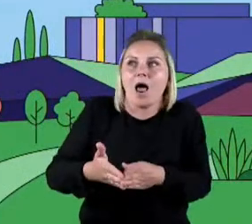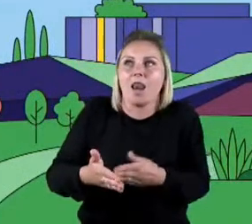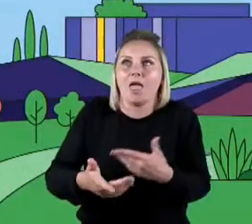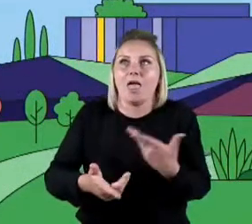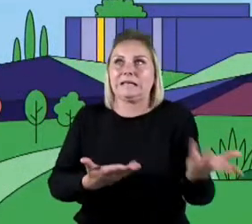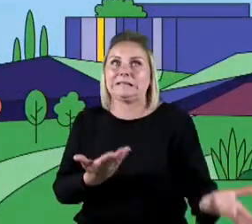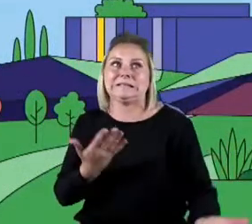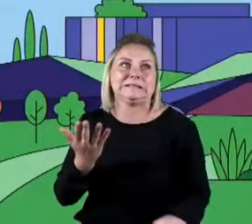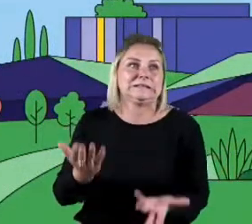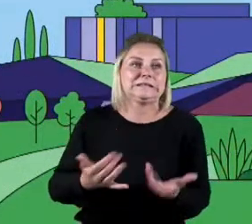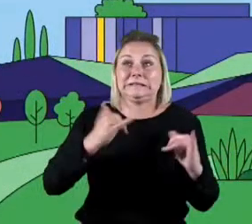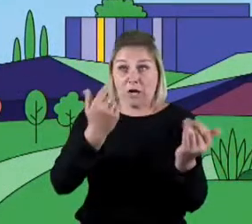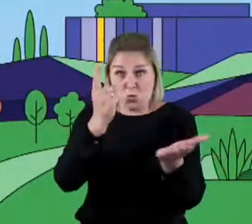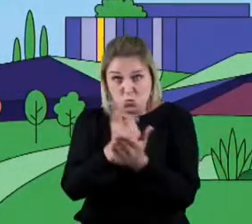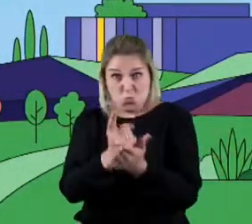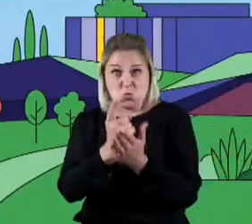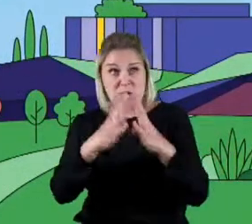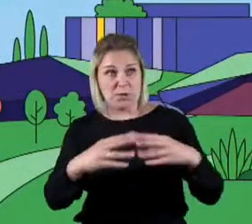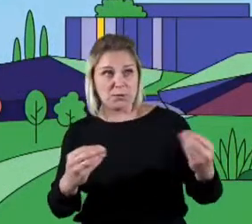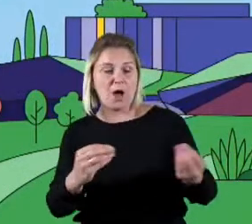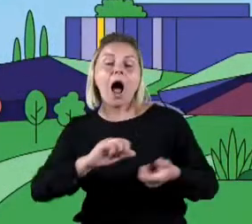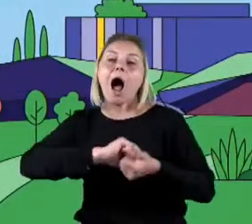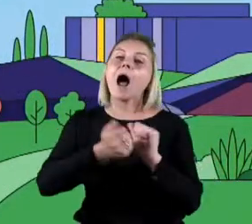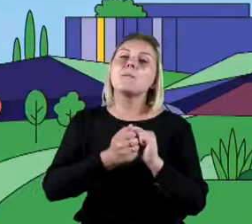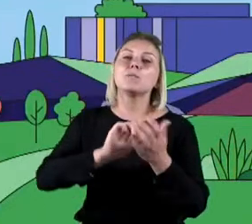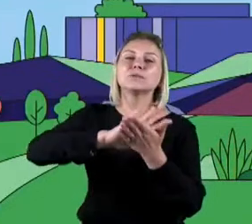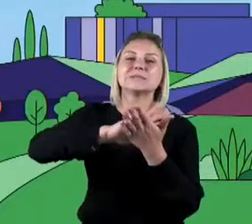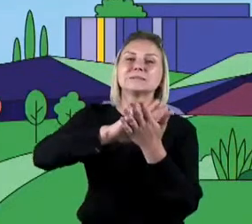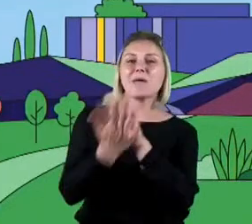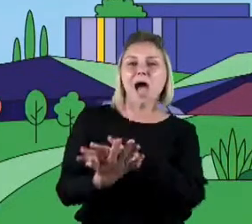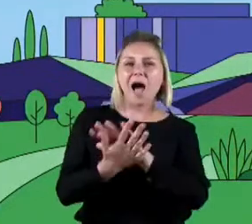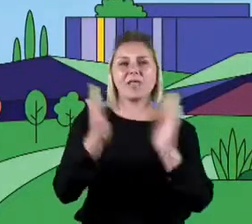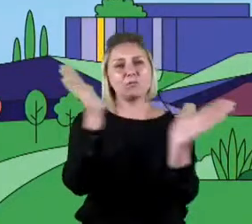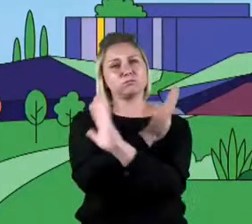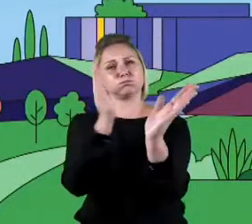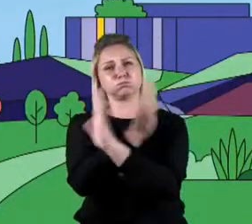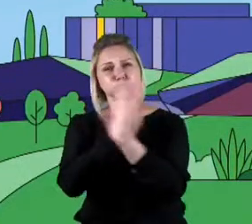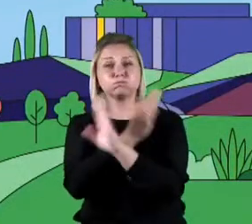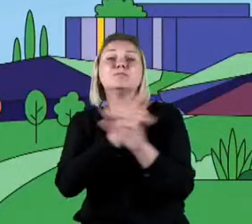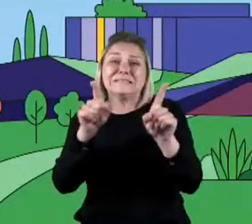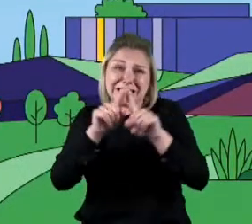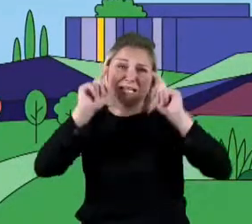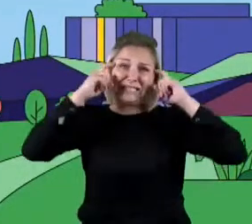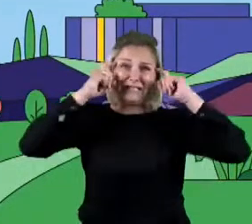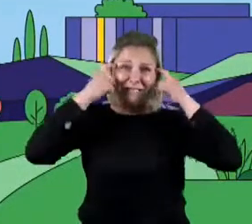going to do, how we're going to behave. It was a huge stress for us, the climate change.